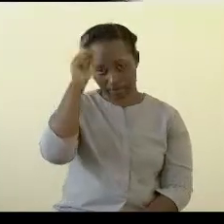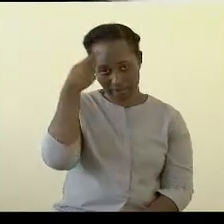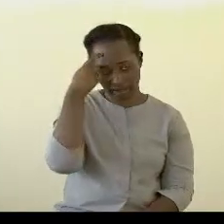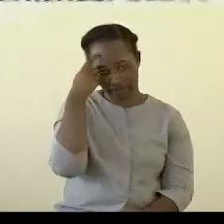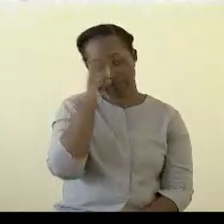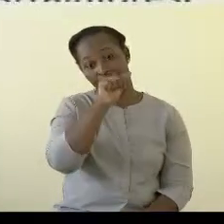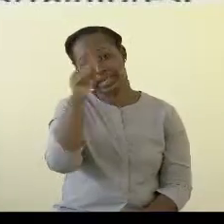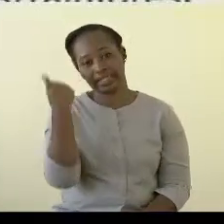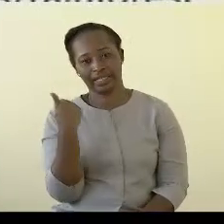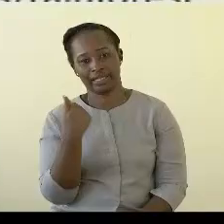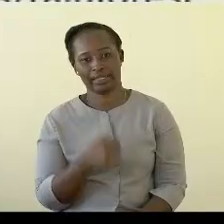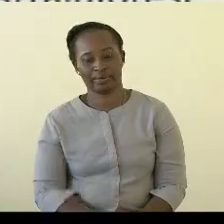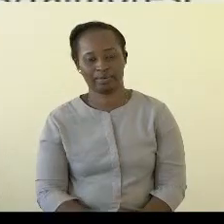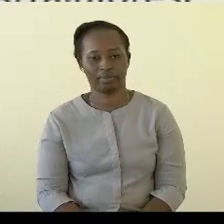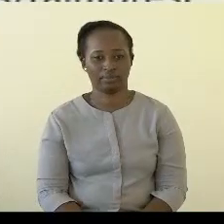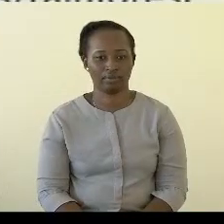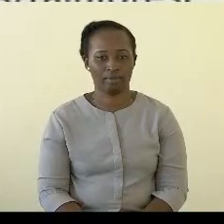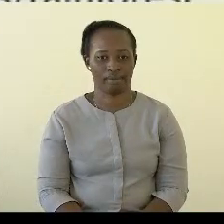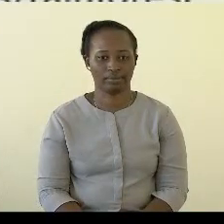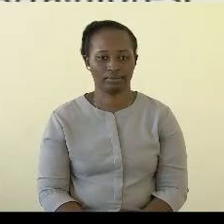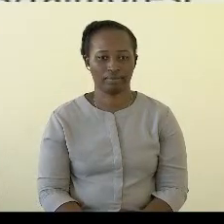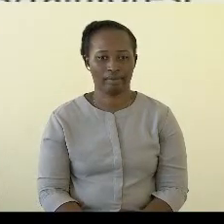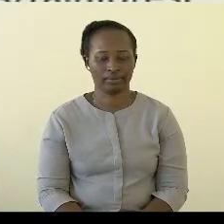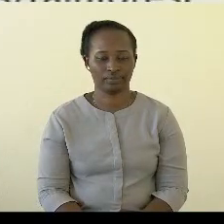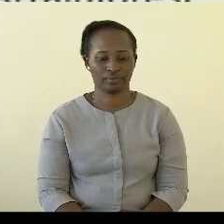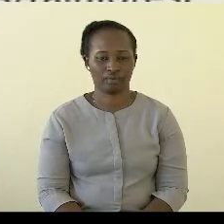The other one, here we go.